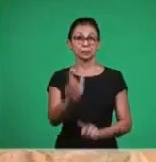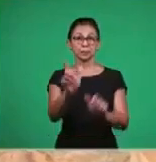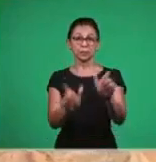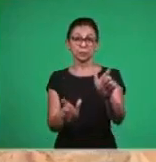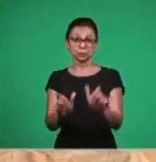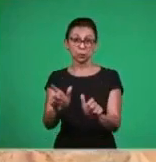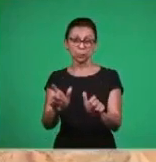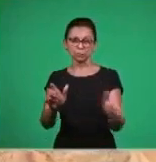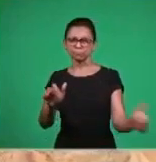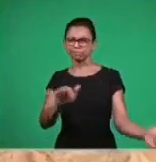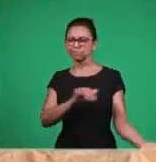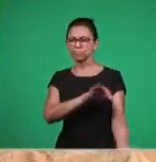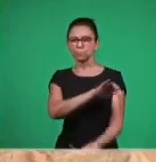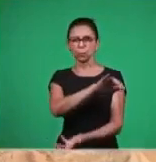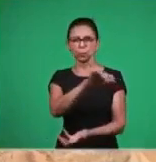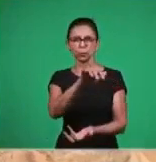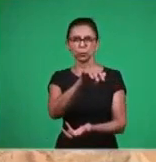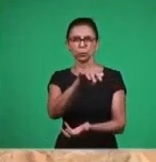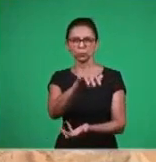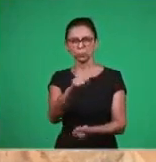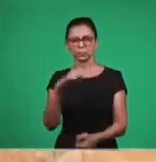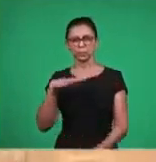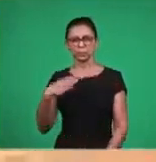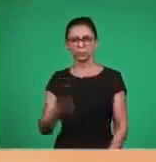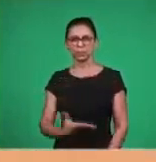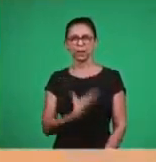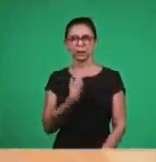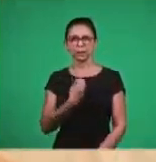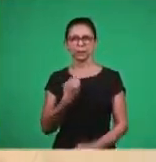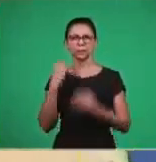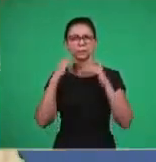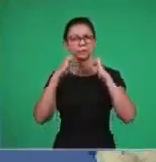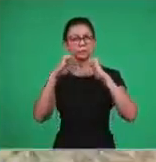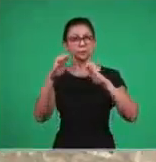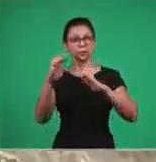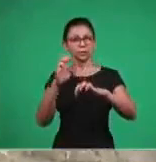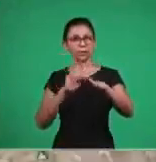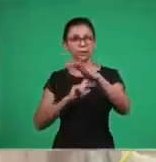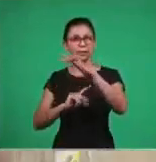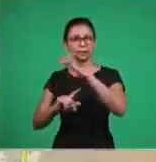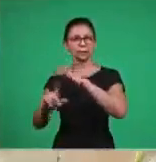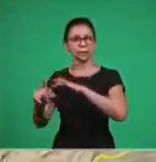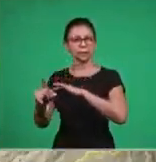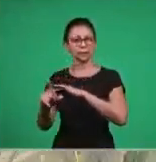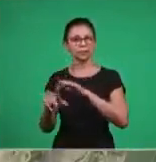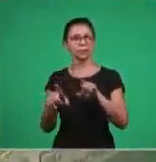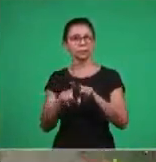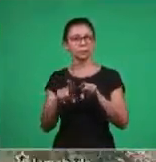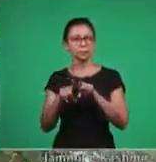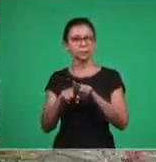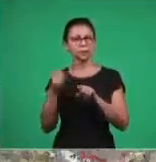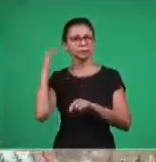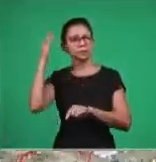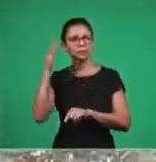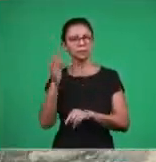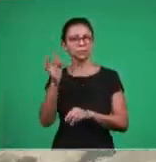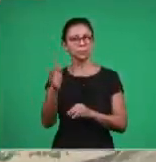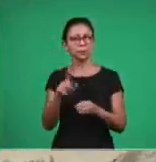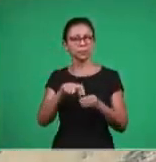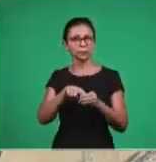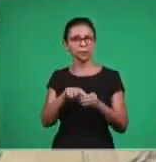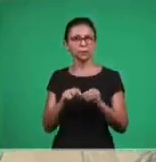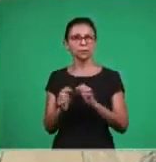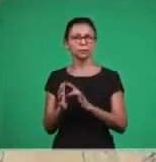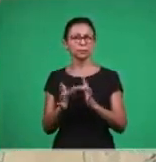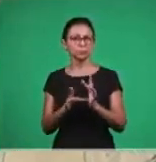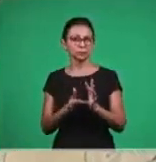People from every part of the world have been reached by the eternal gospel and by the message of the soon return